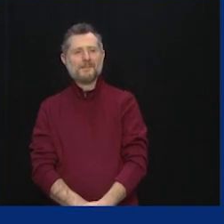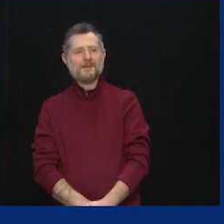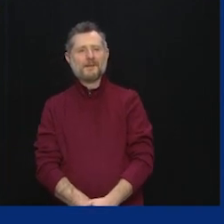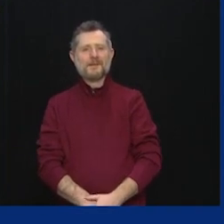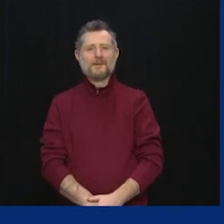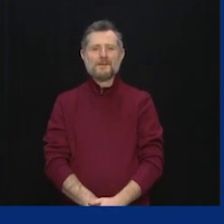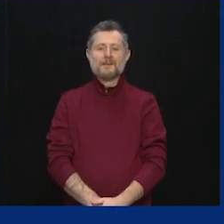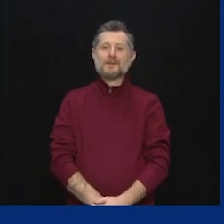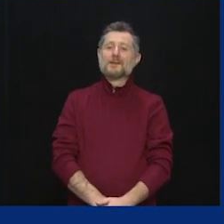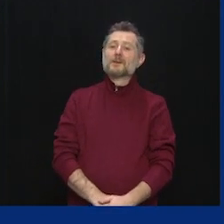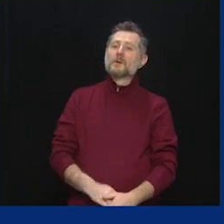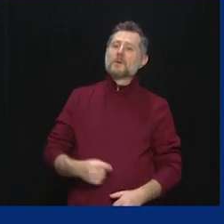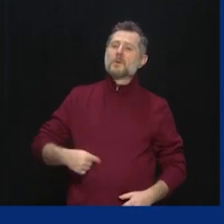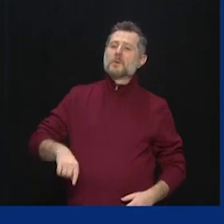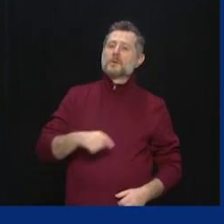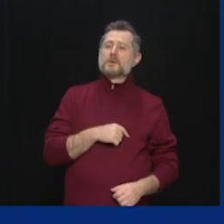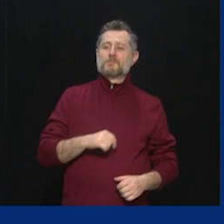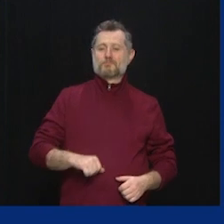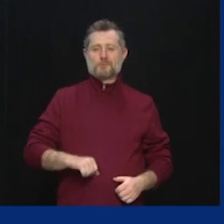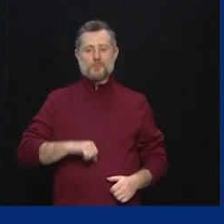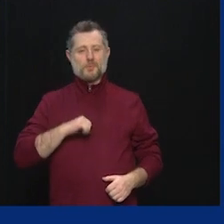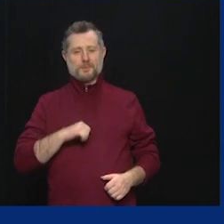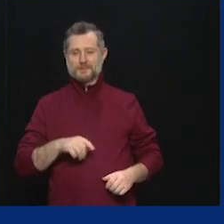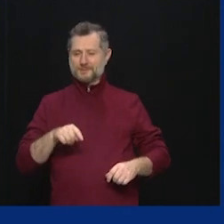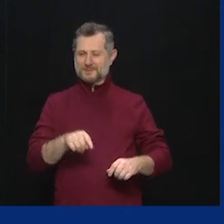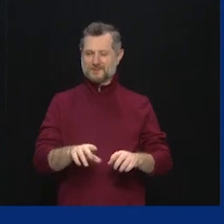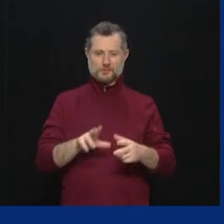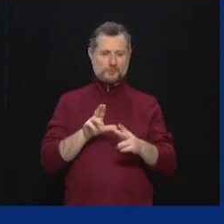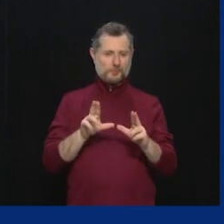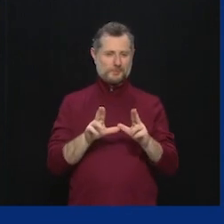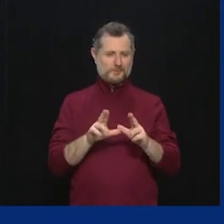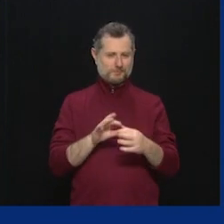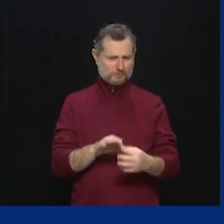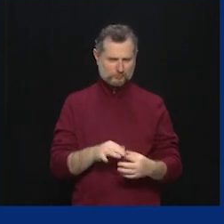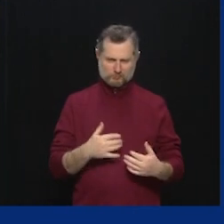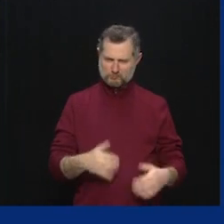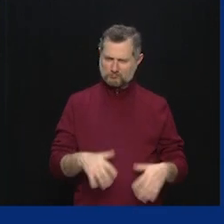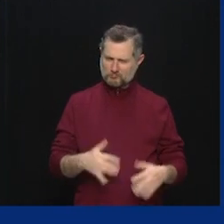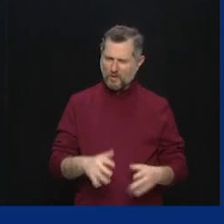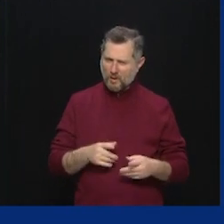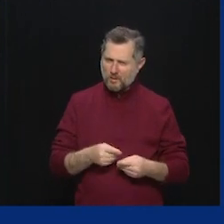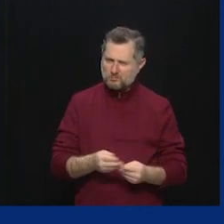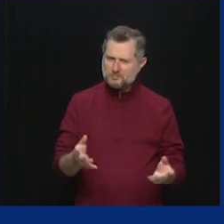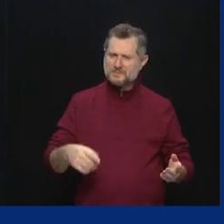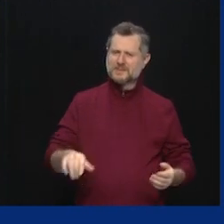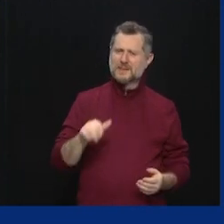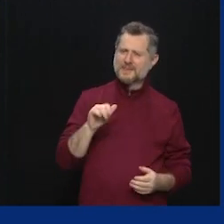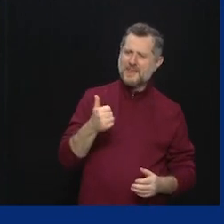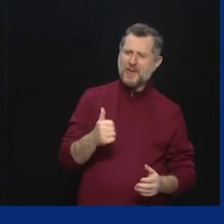We are proud to be union, and we are proud to put 10,000 people to work. God bless the unions.